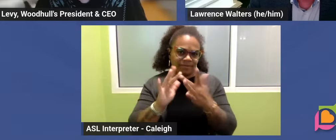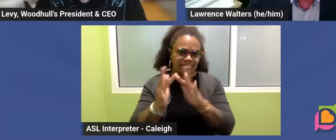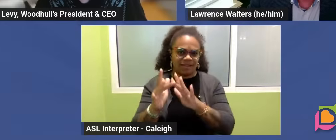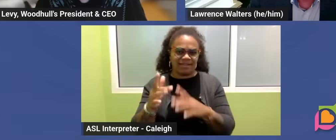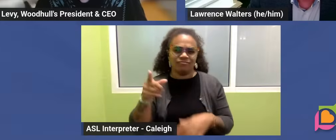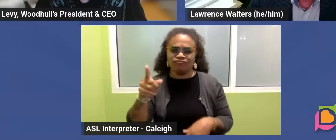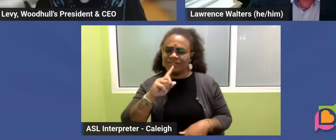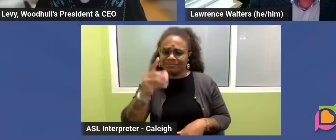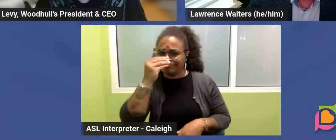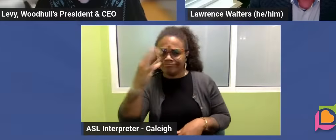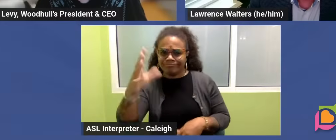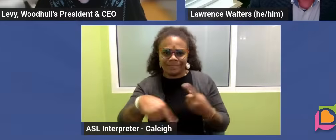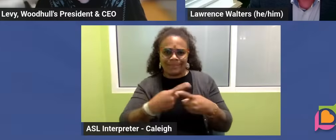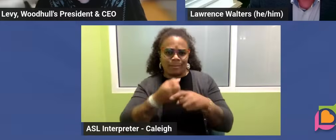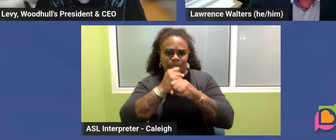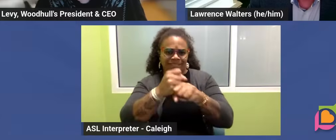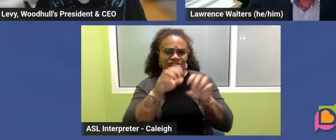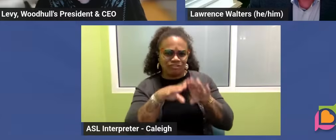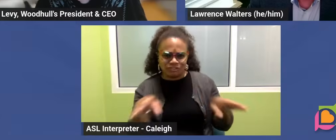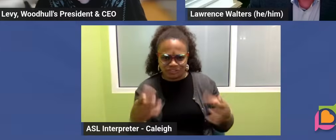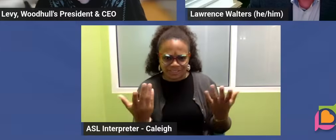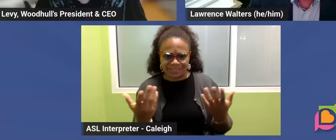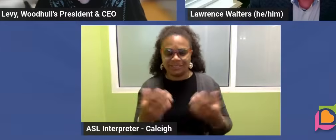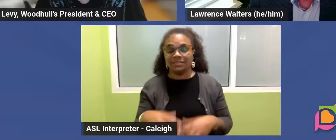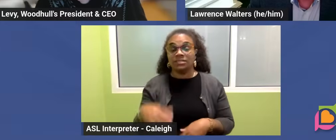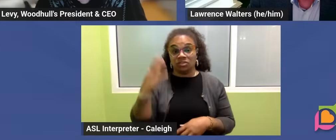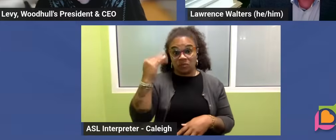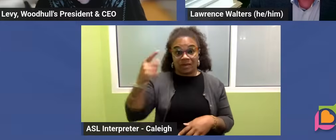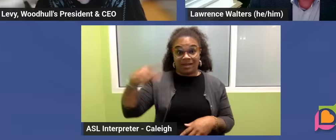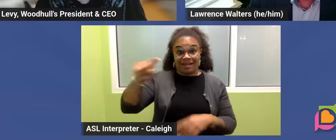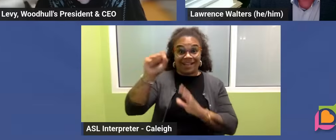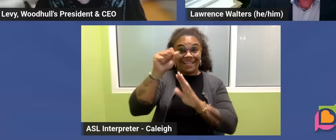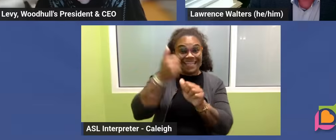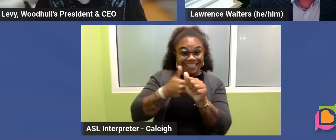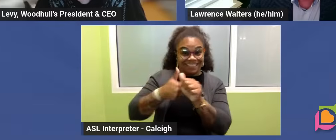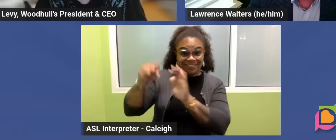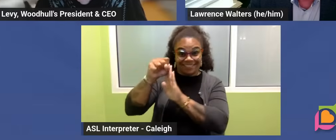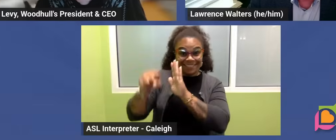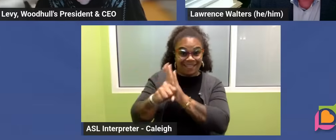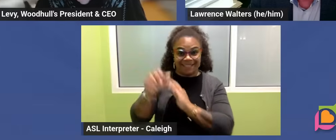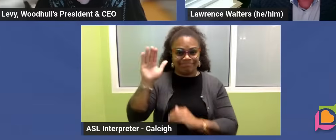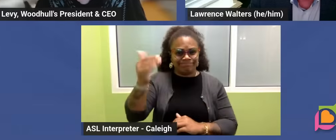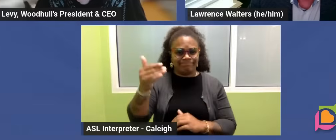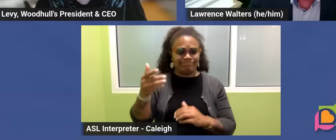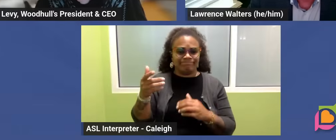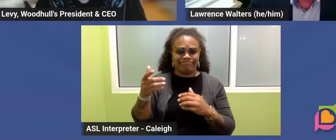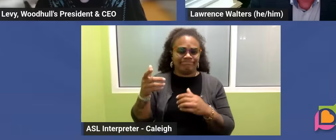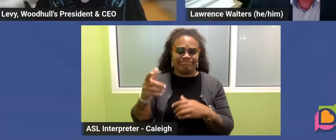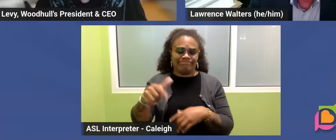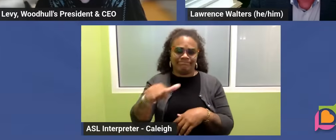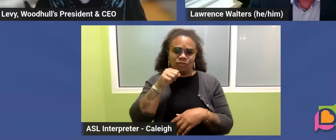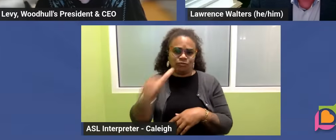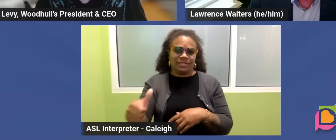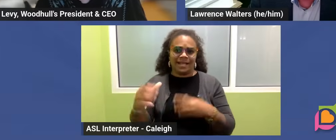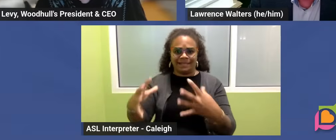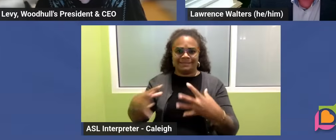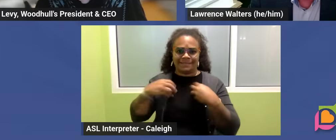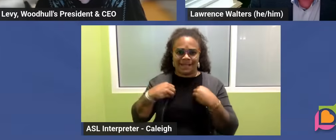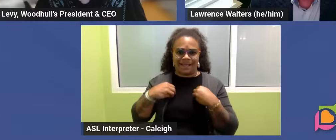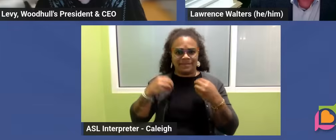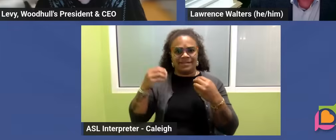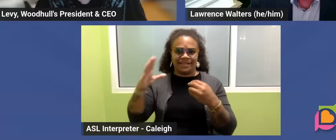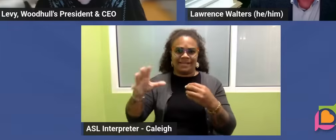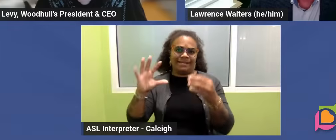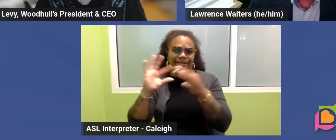One of the reasons that the states are not very receptive to the arguments made about the danger to children or